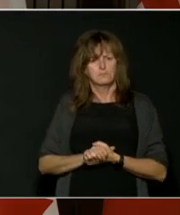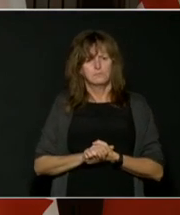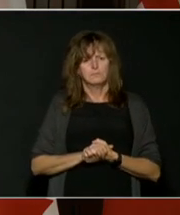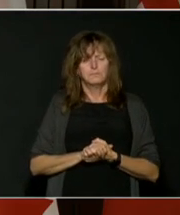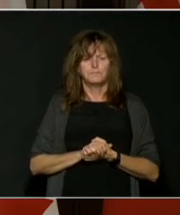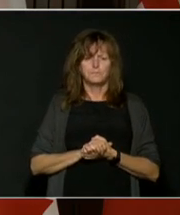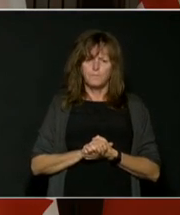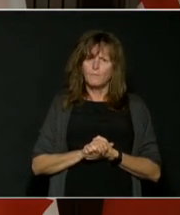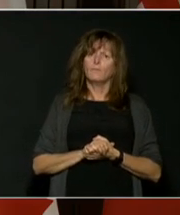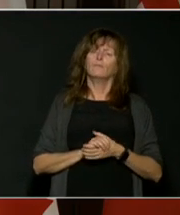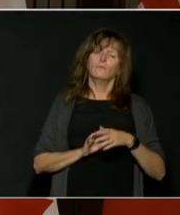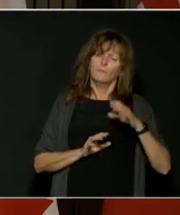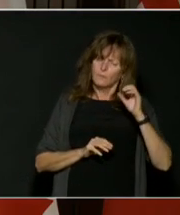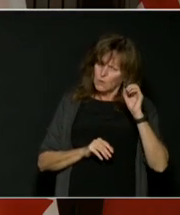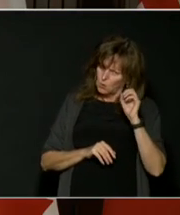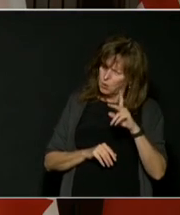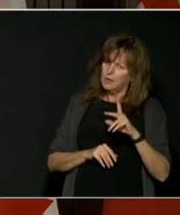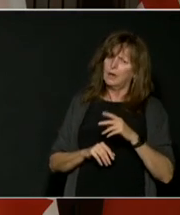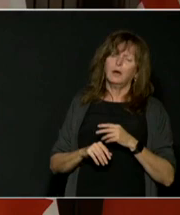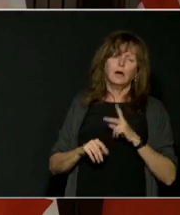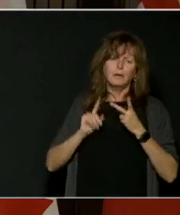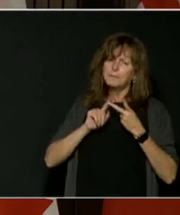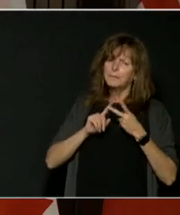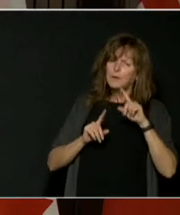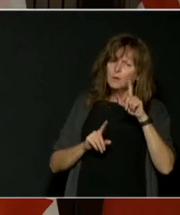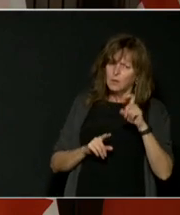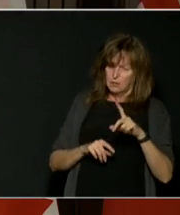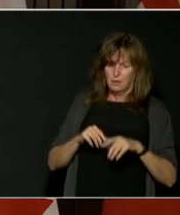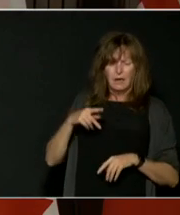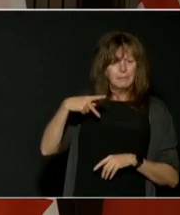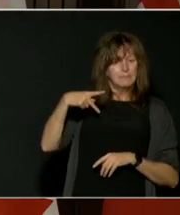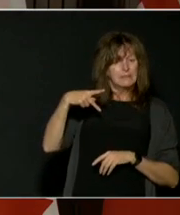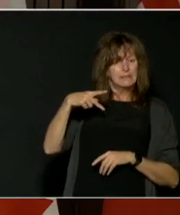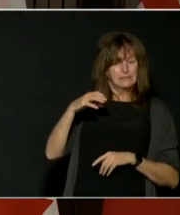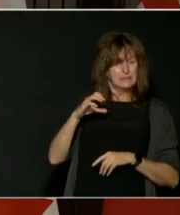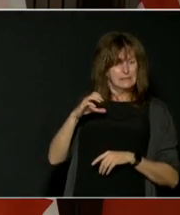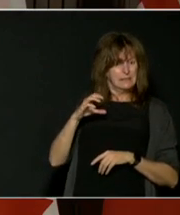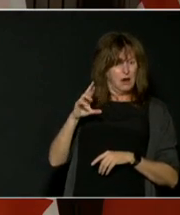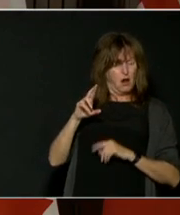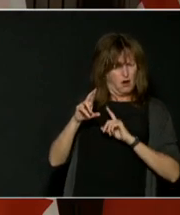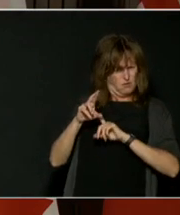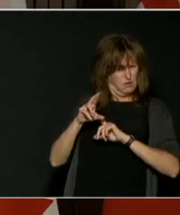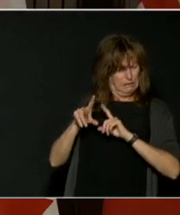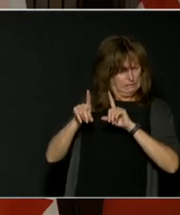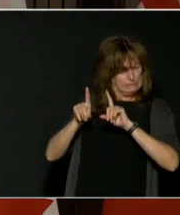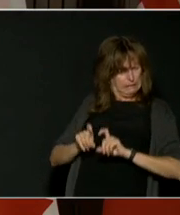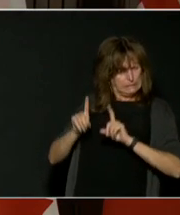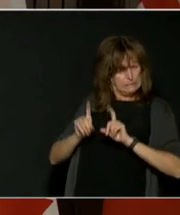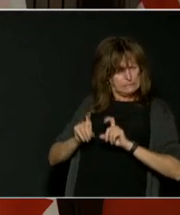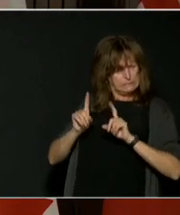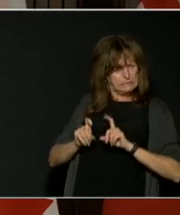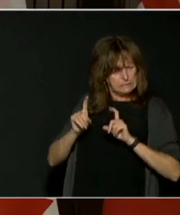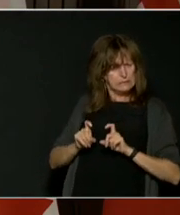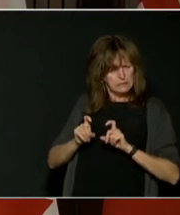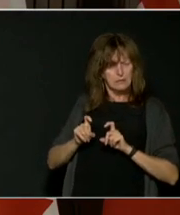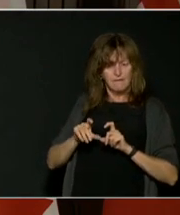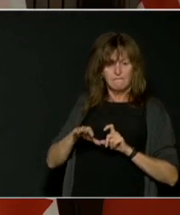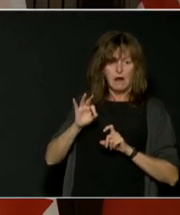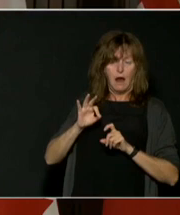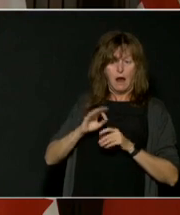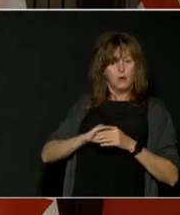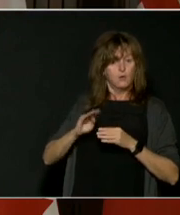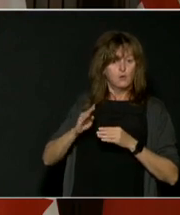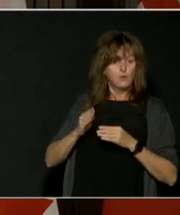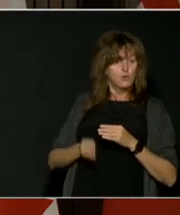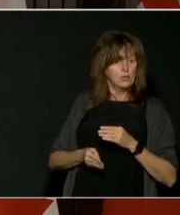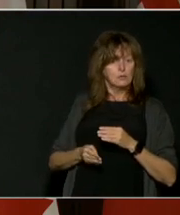predict our daily capacity for PCR test turnaround can reach 50,000? Minister Elliott said earlier this week that we could hit